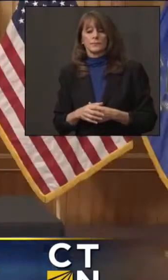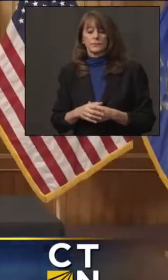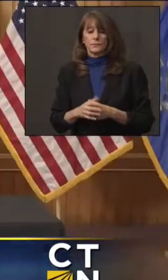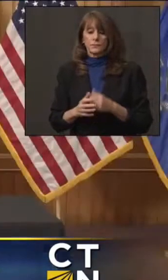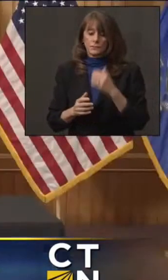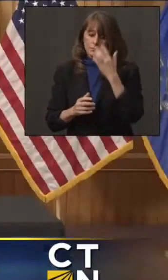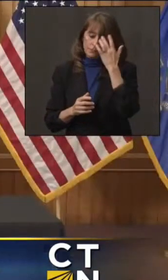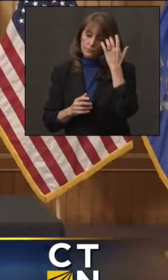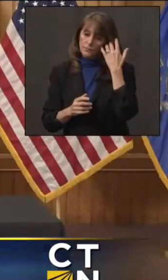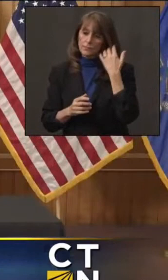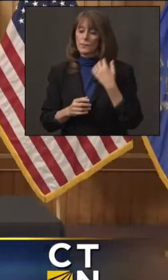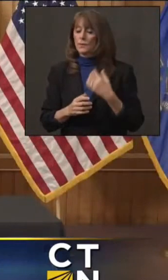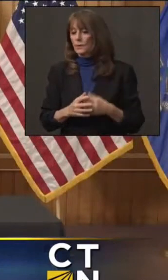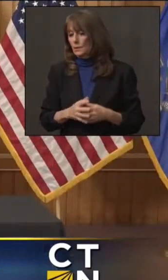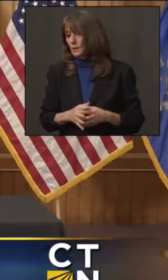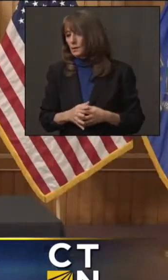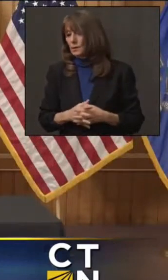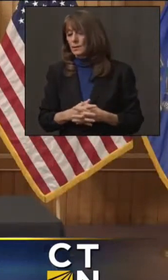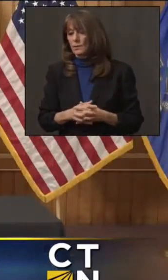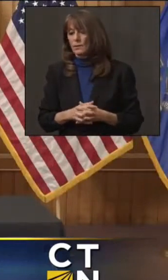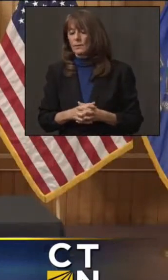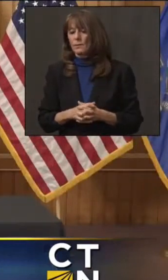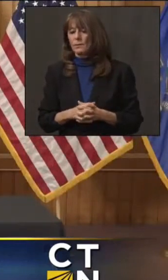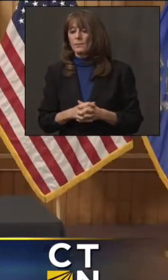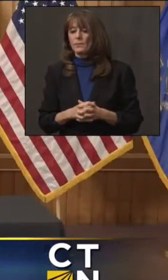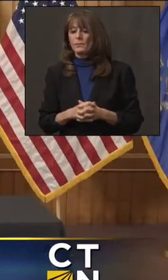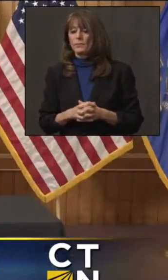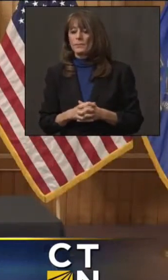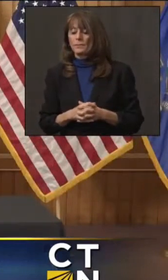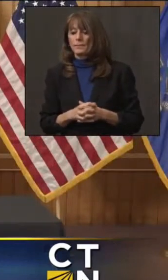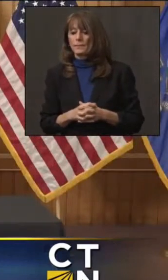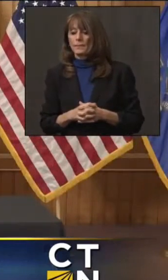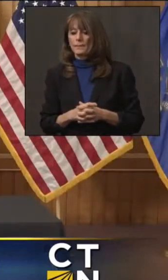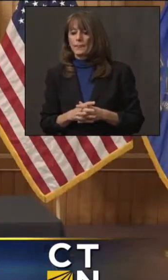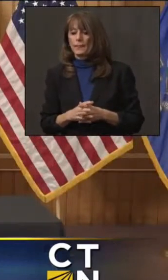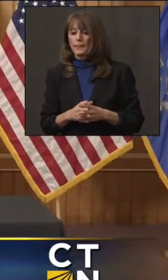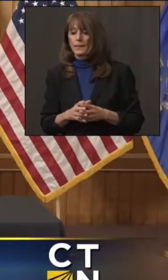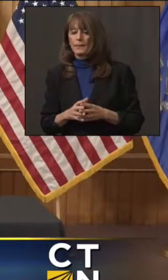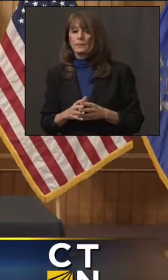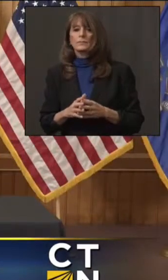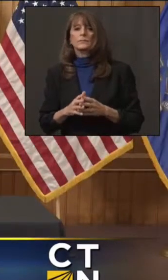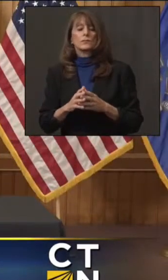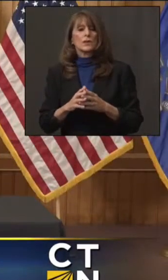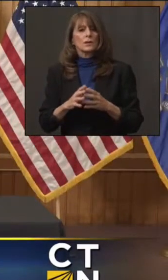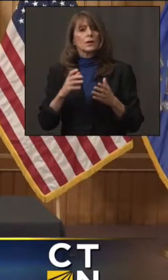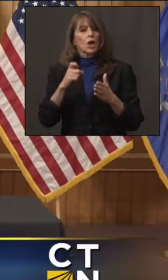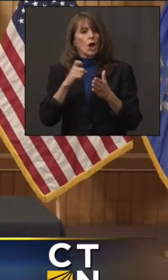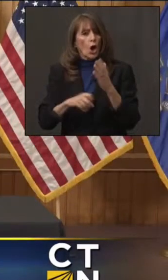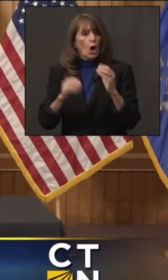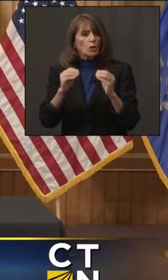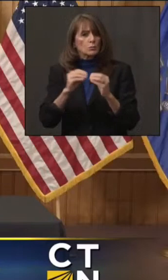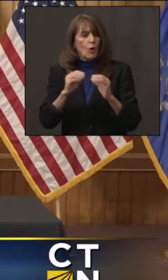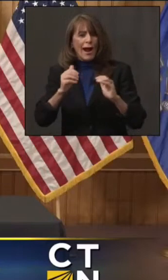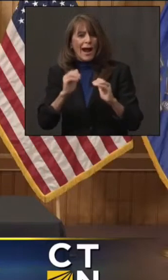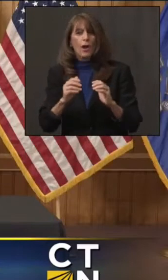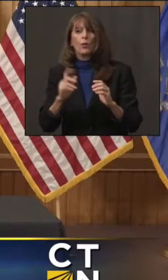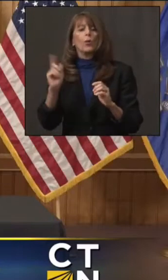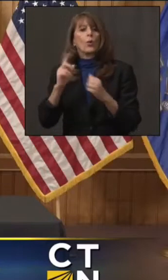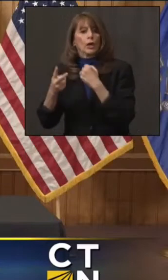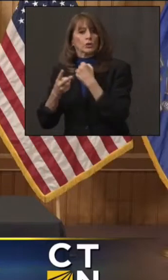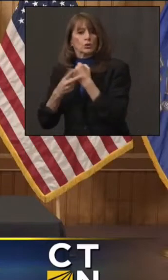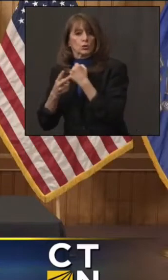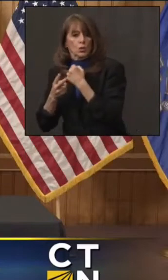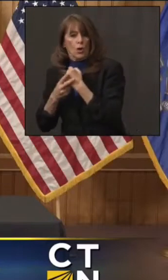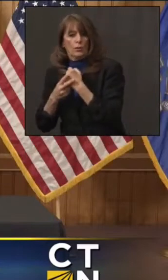and outside of any additional cost, just having the ability to store adequately and in compliance all